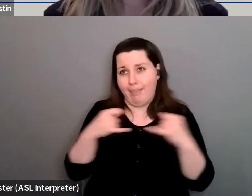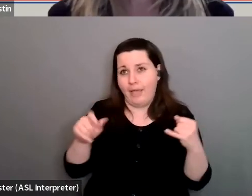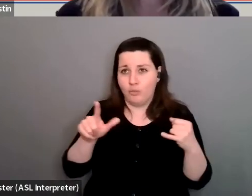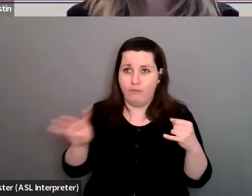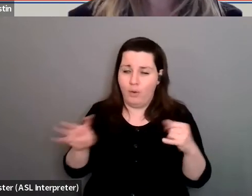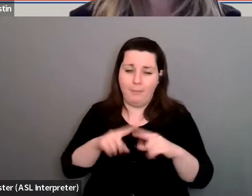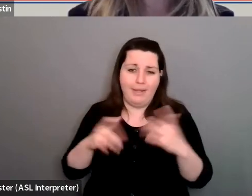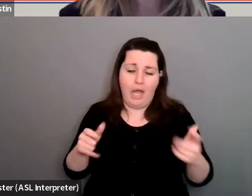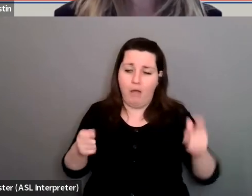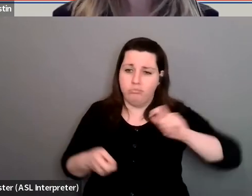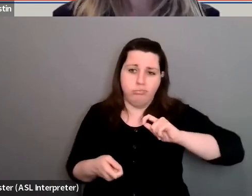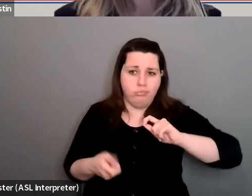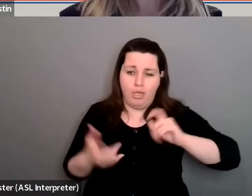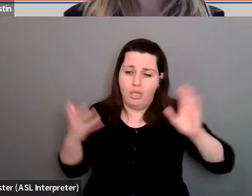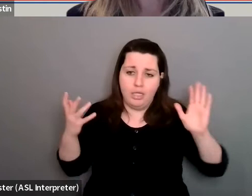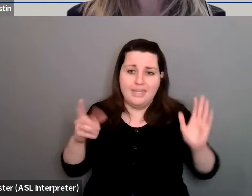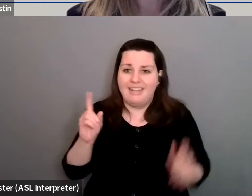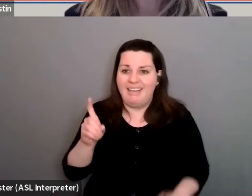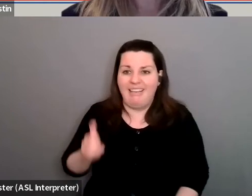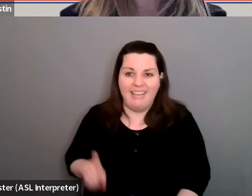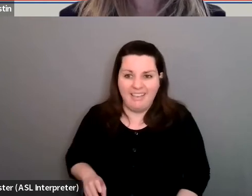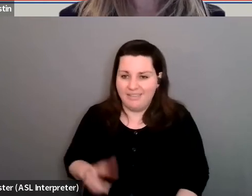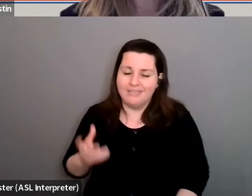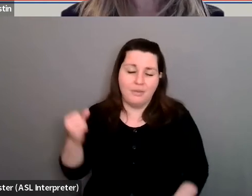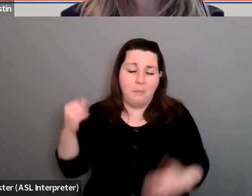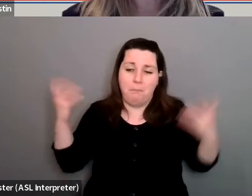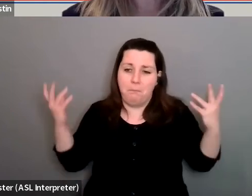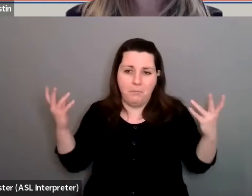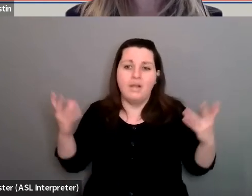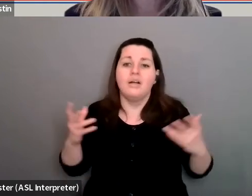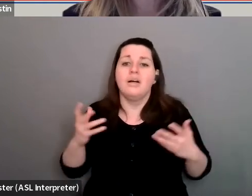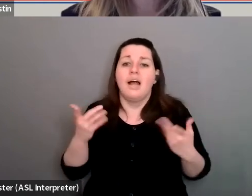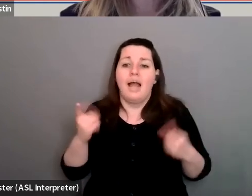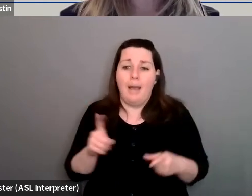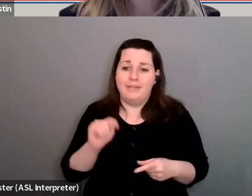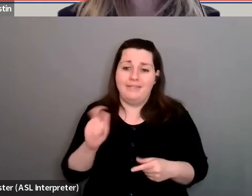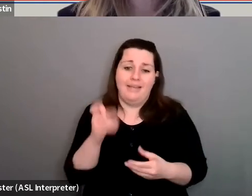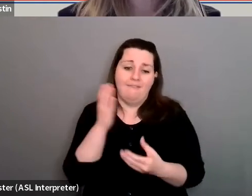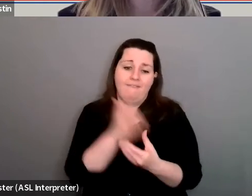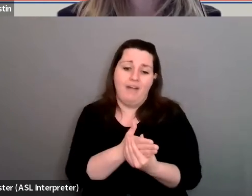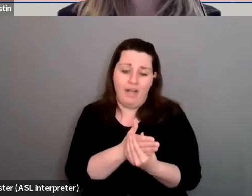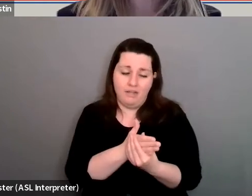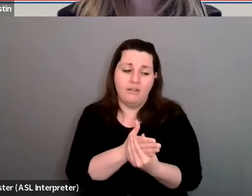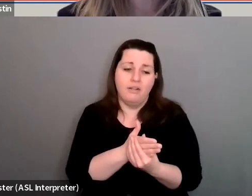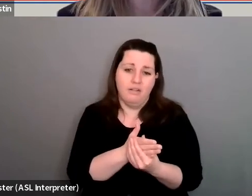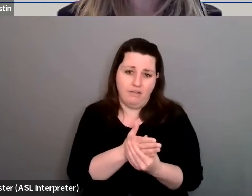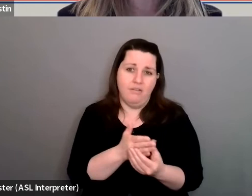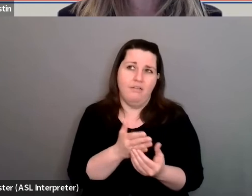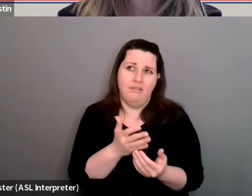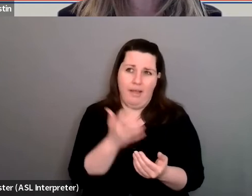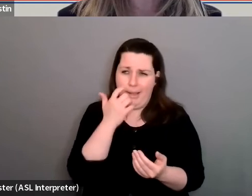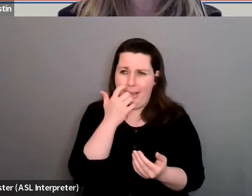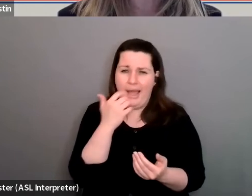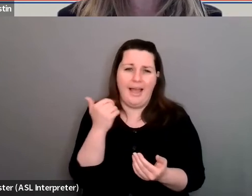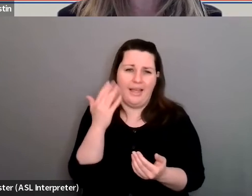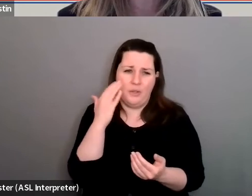but nowadays everything is a click. So when you're filing your taxes, there is actually, I know, at least